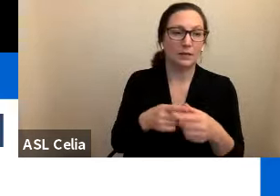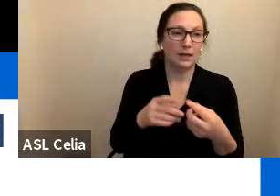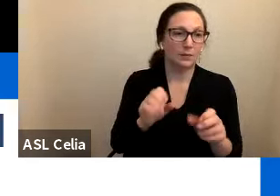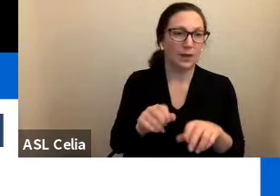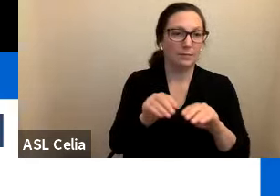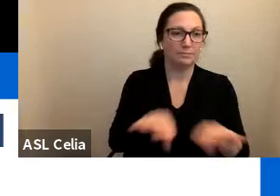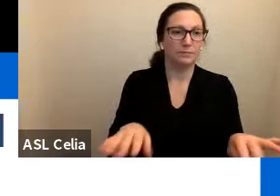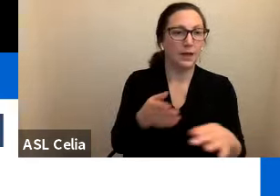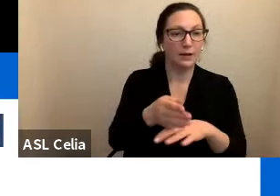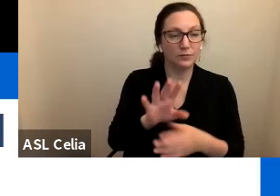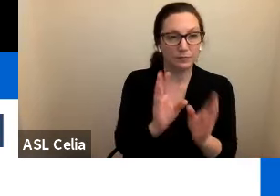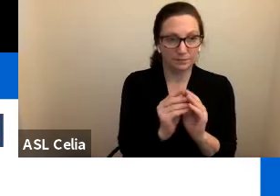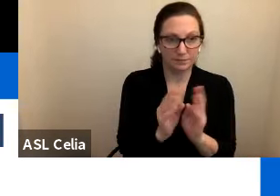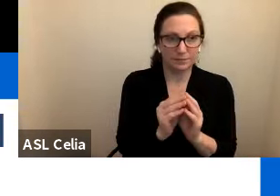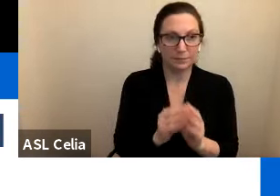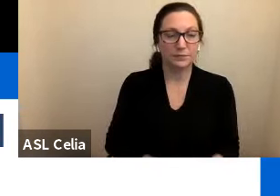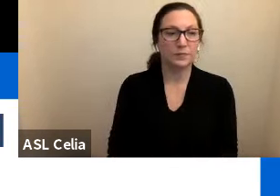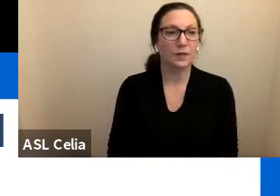meeting.